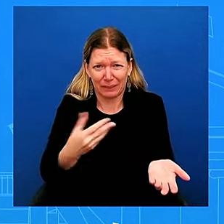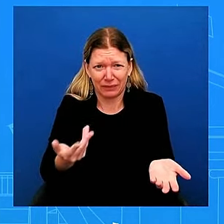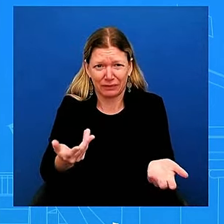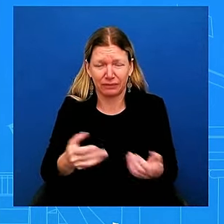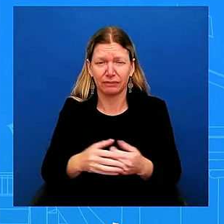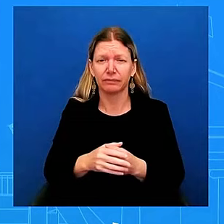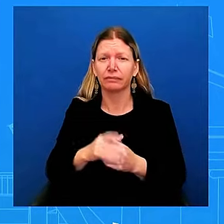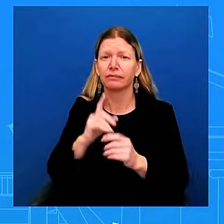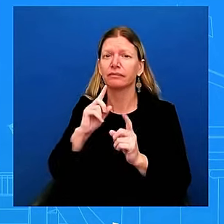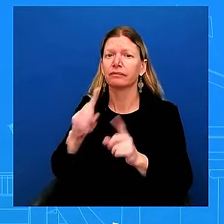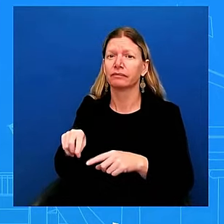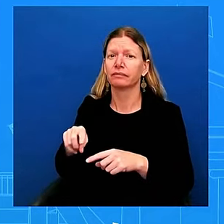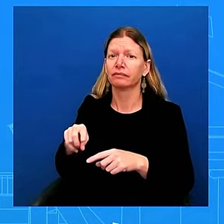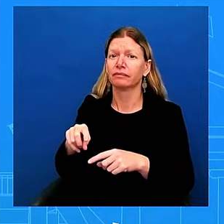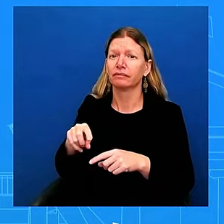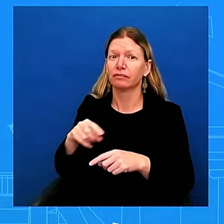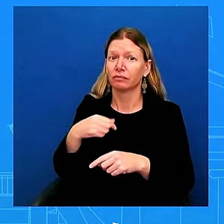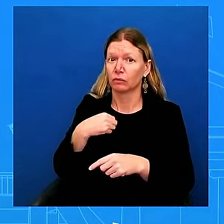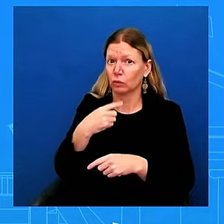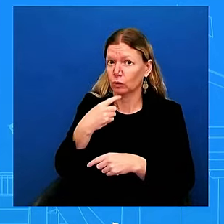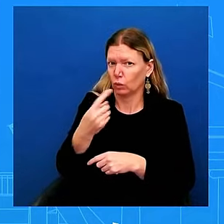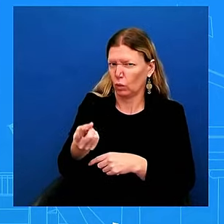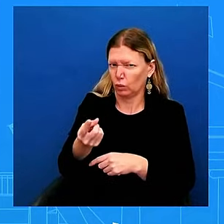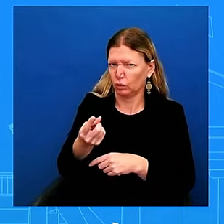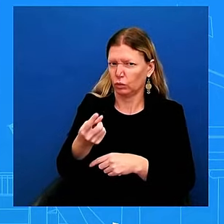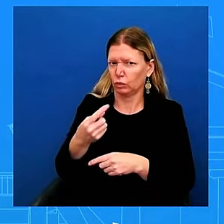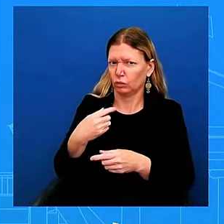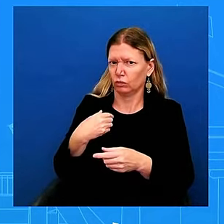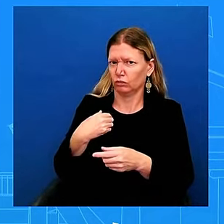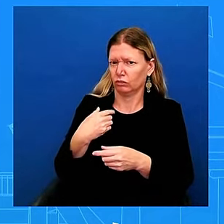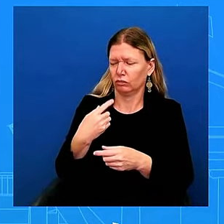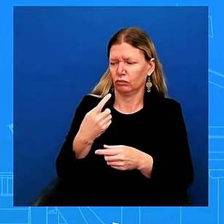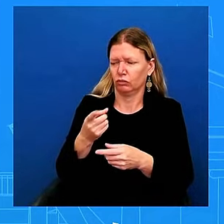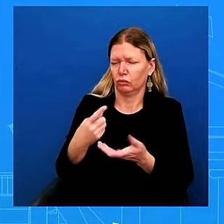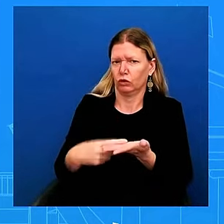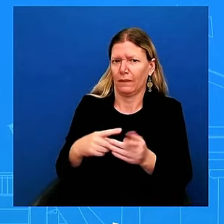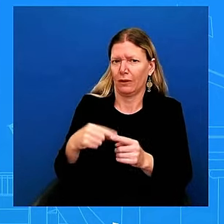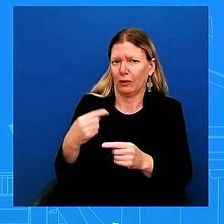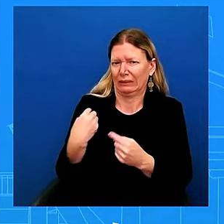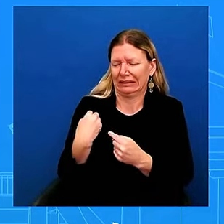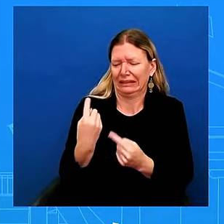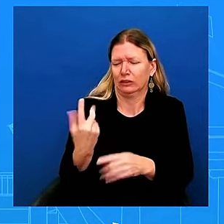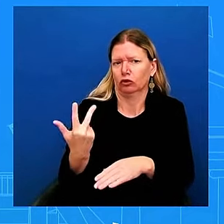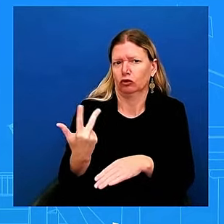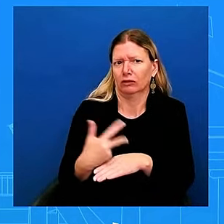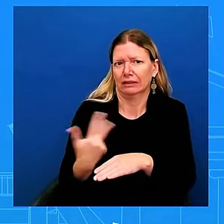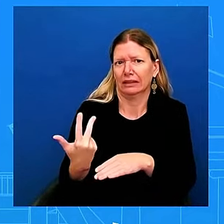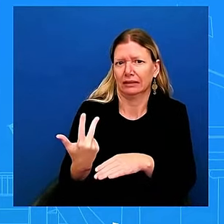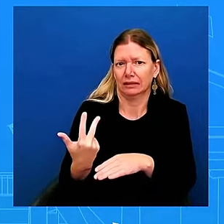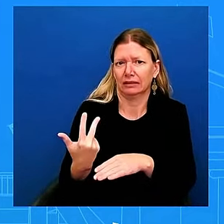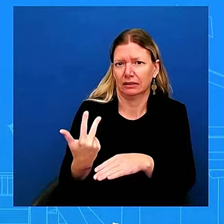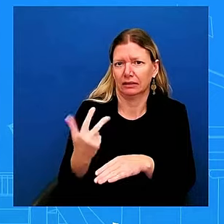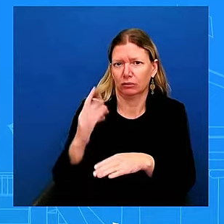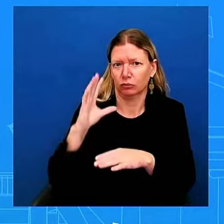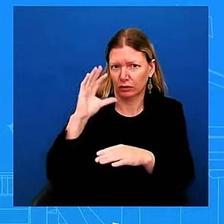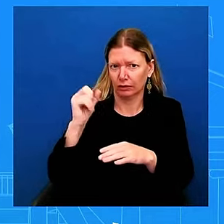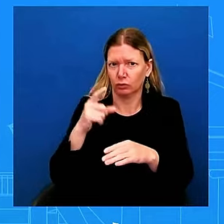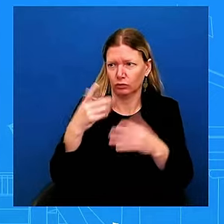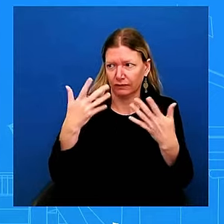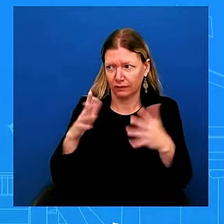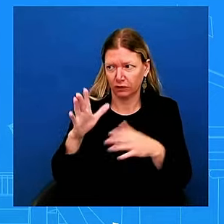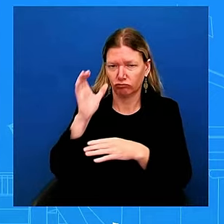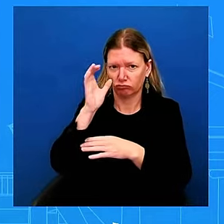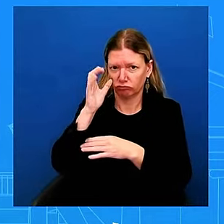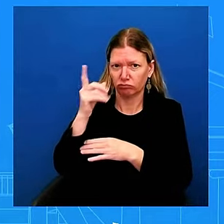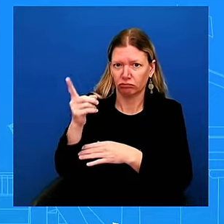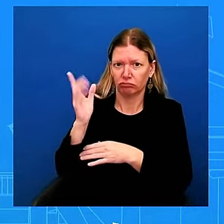said. You heard directly from him, what he's laid out, how he sees the future, how it's important to be able to speak